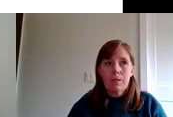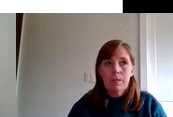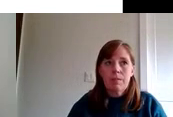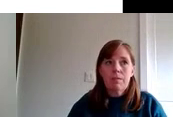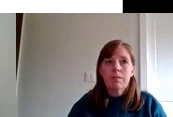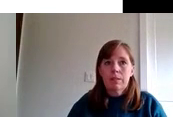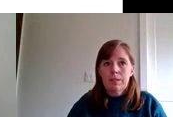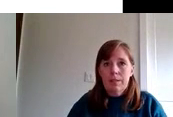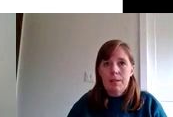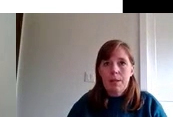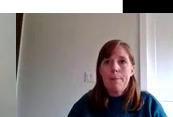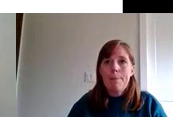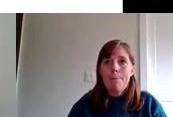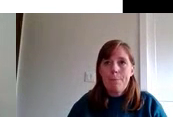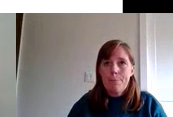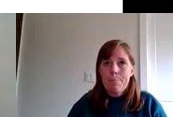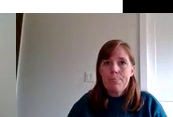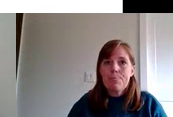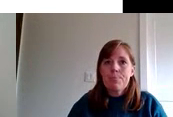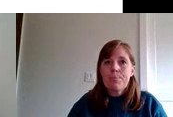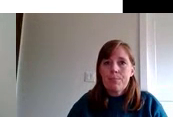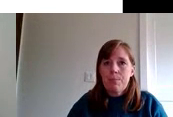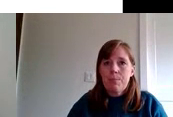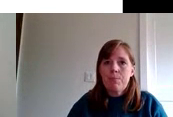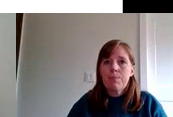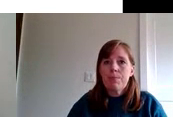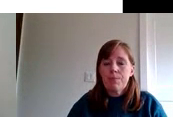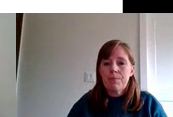feet planted, which will really help when they're